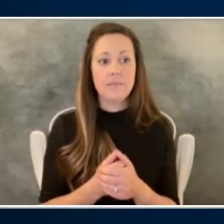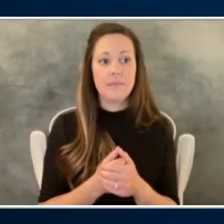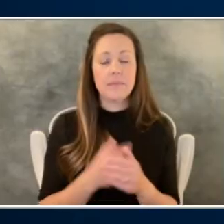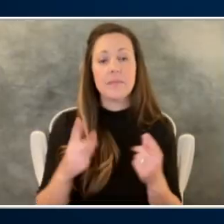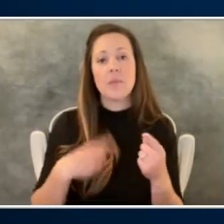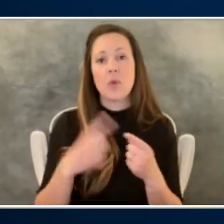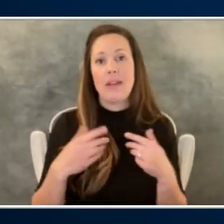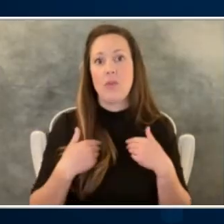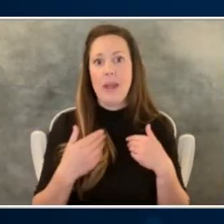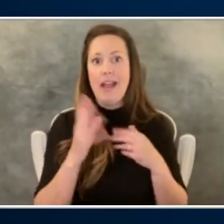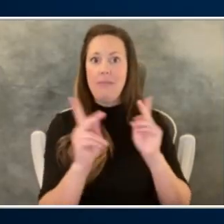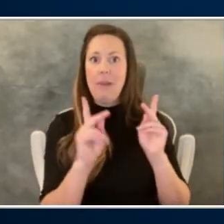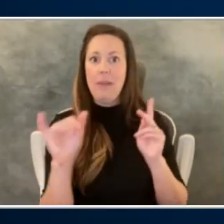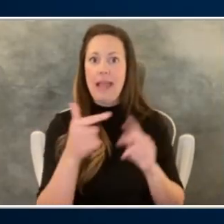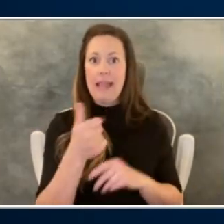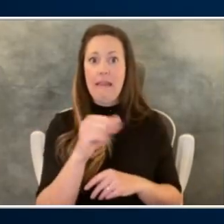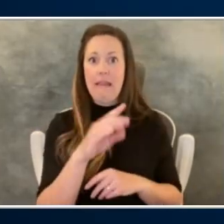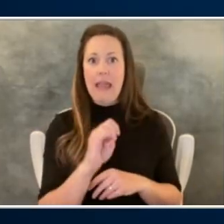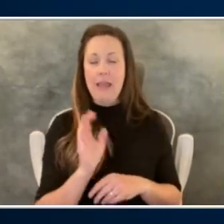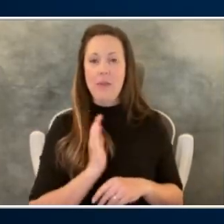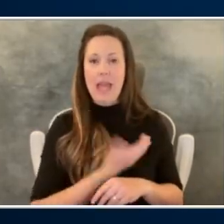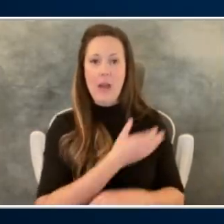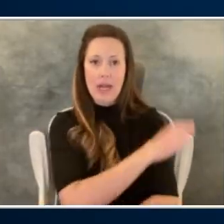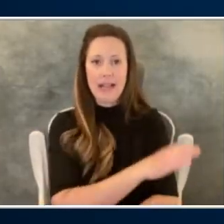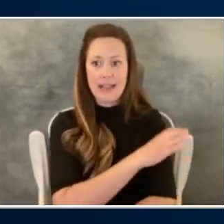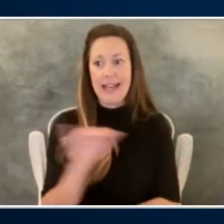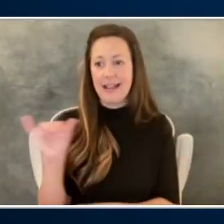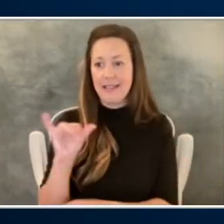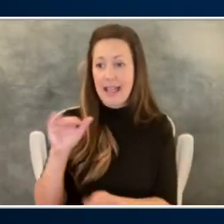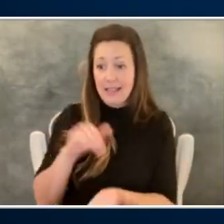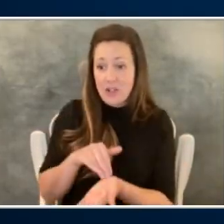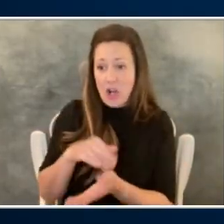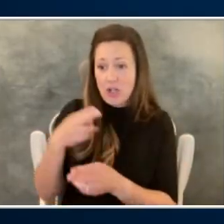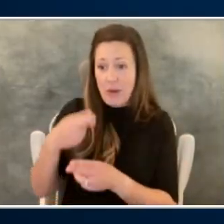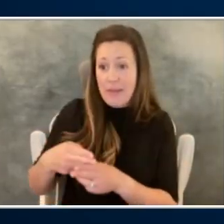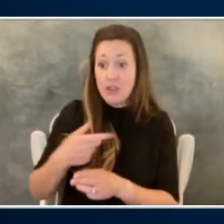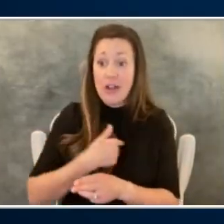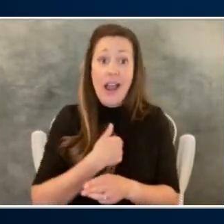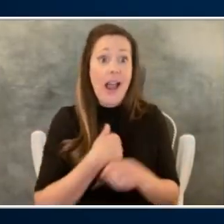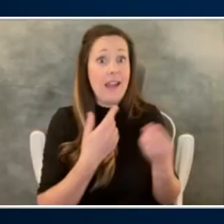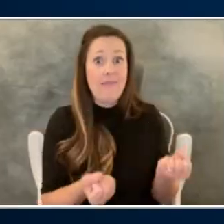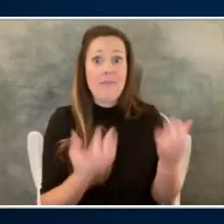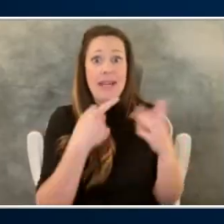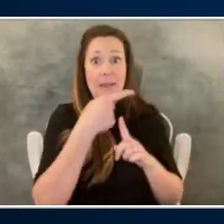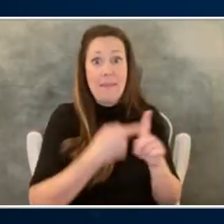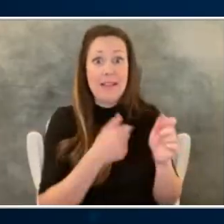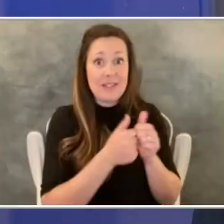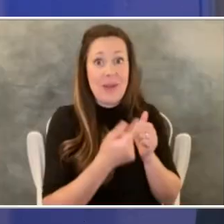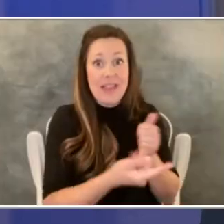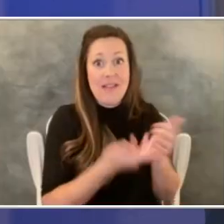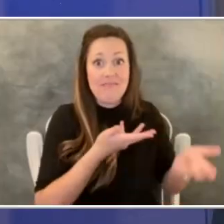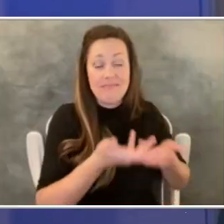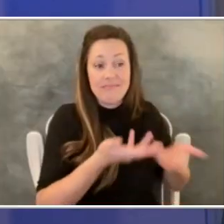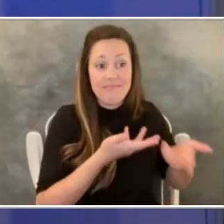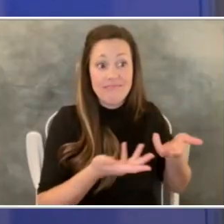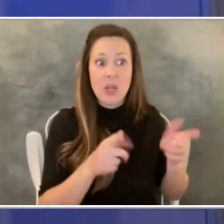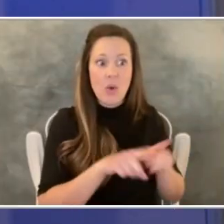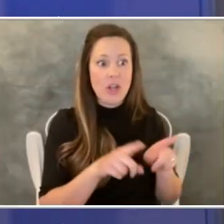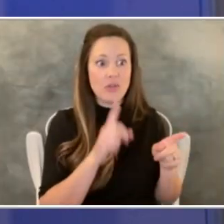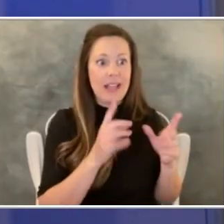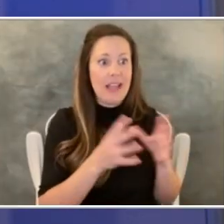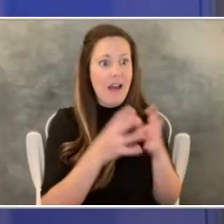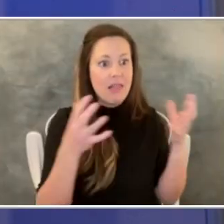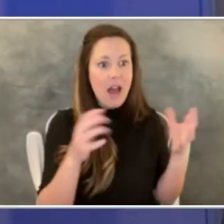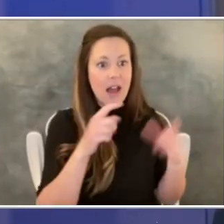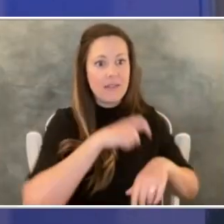in the clinic, like Dr. Schruppel mentioned, I get to spend months with Gabe. So the other aspect of it is we get to spend all this time kind of educating